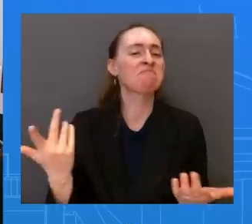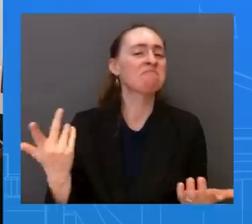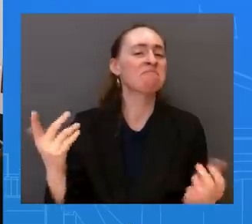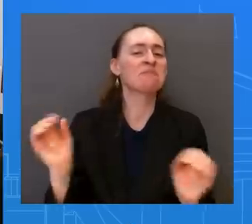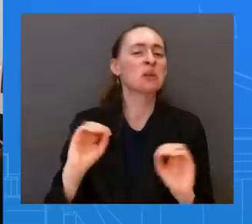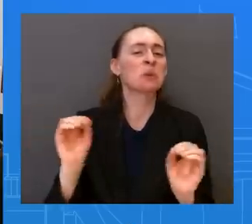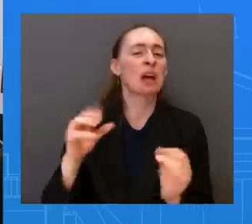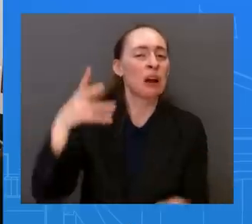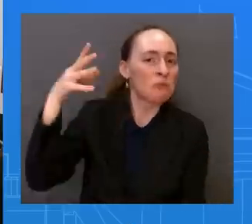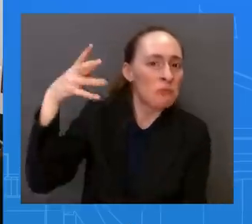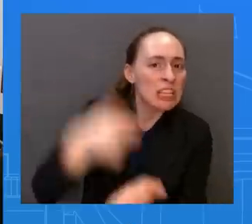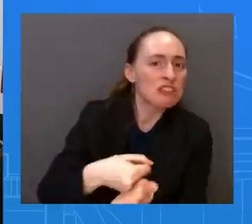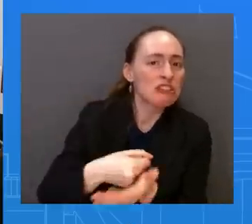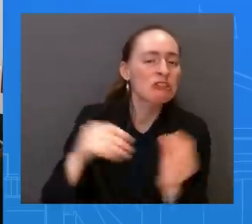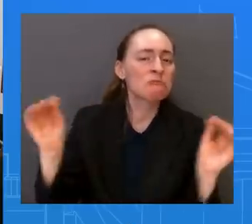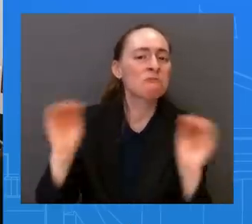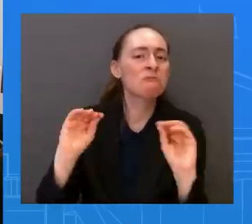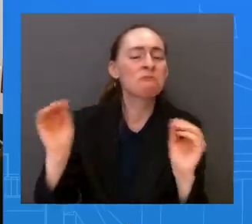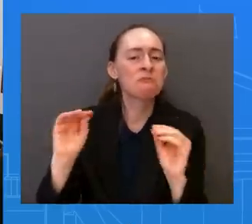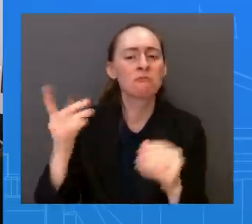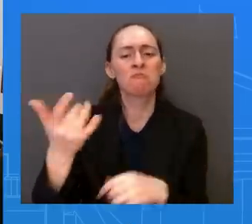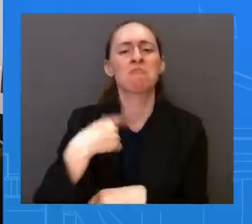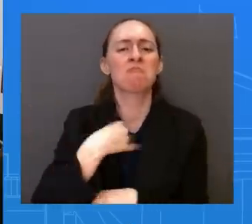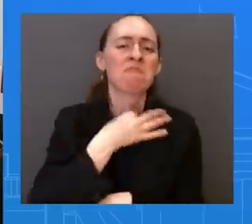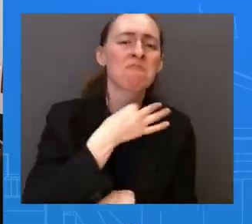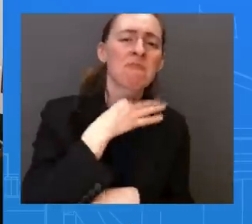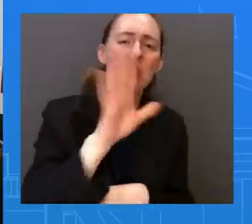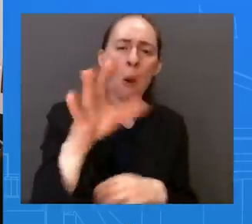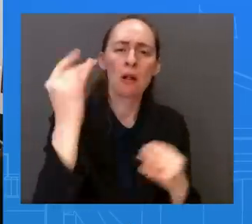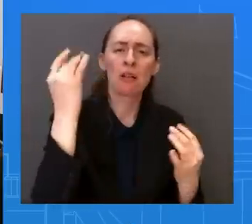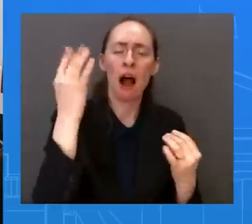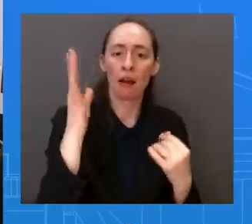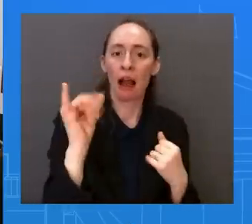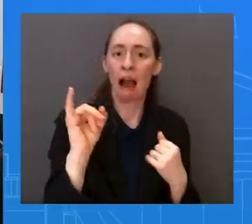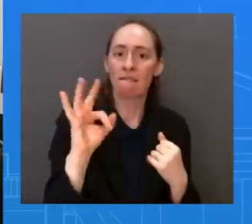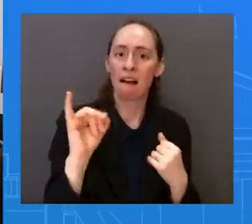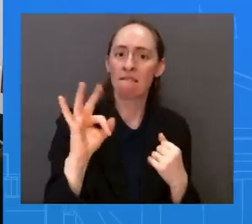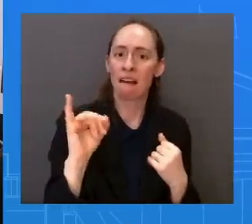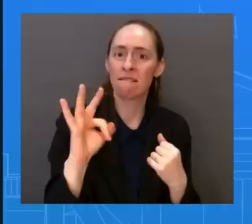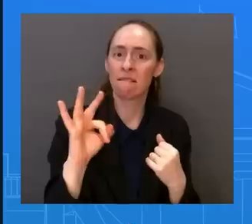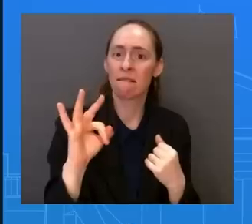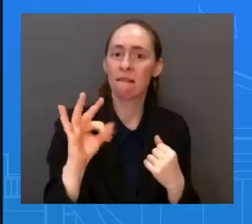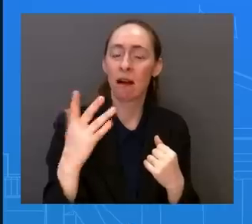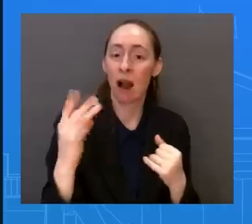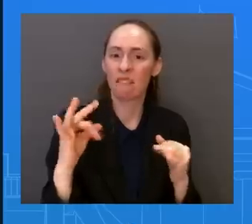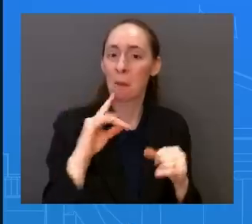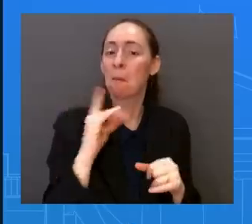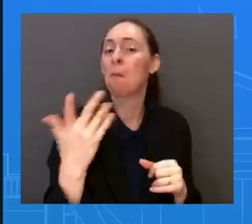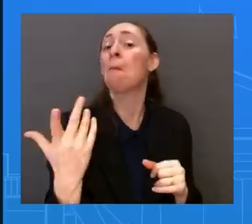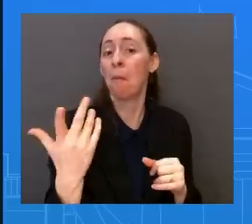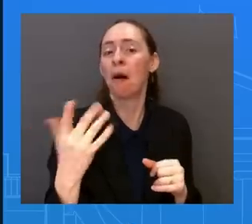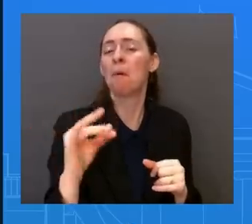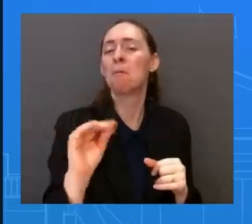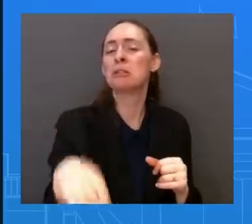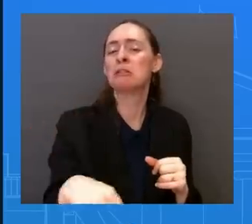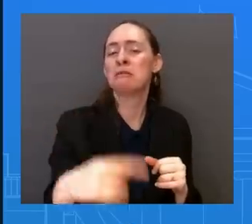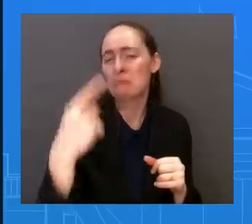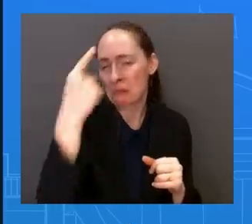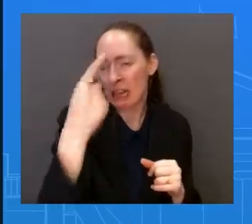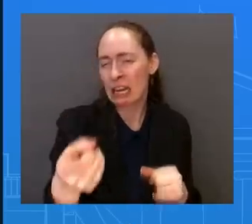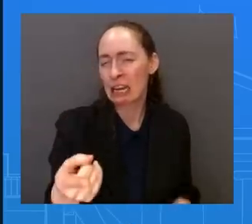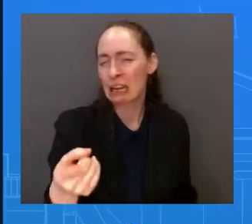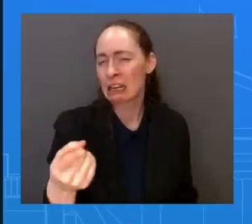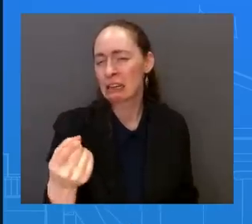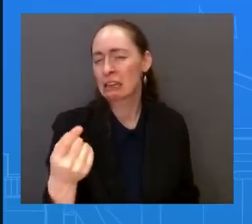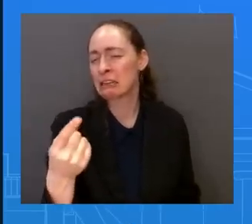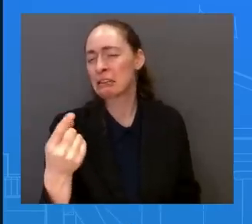they're improving given that jobs data? Like, are you more hopeful of a soft landing? Look, the way I'll answer that question is to go back to a